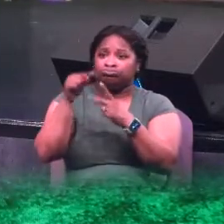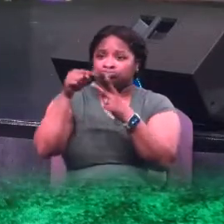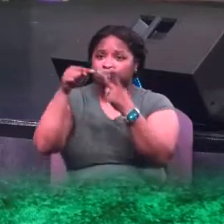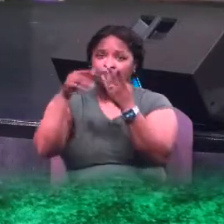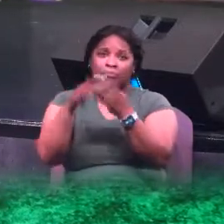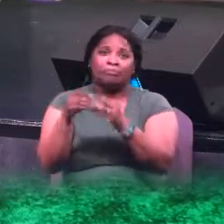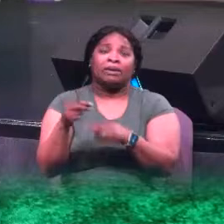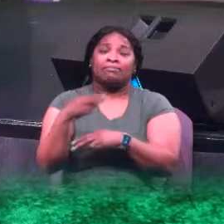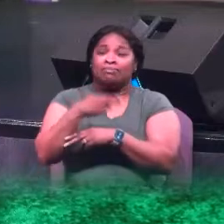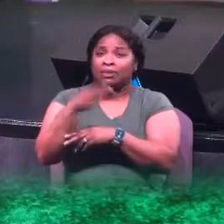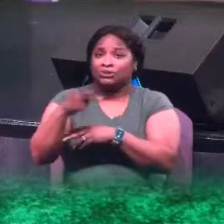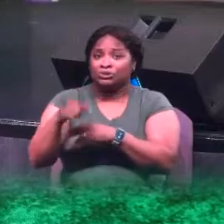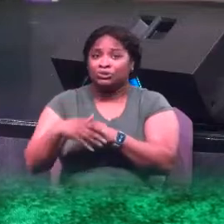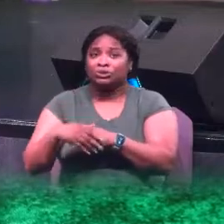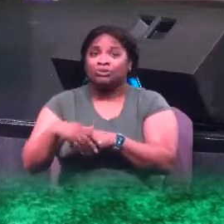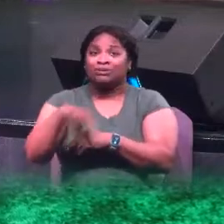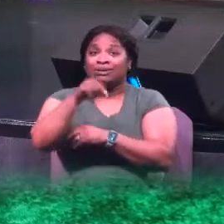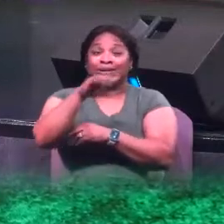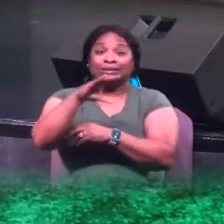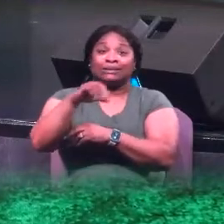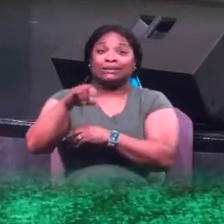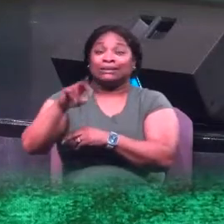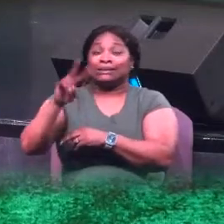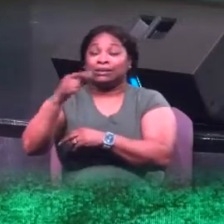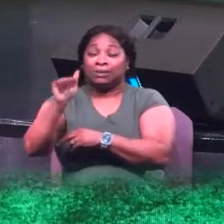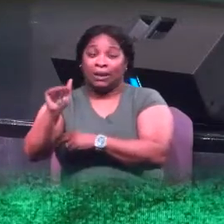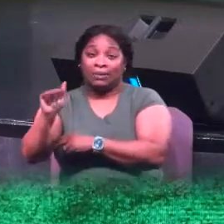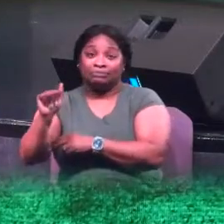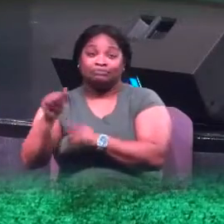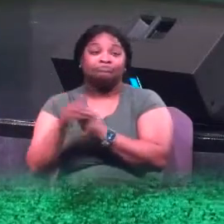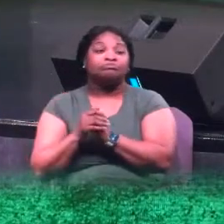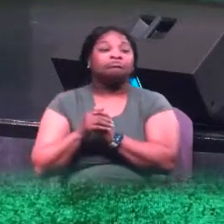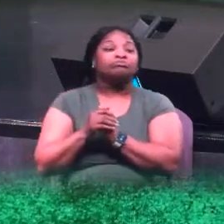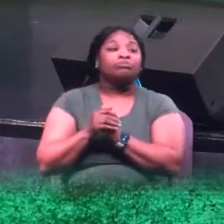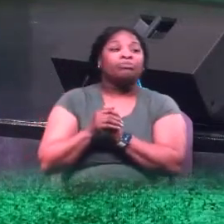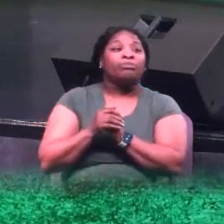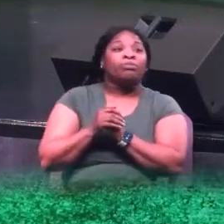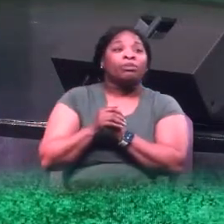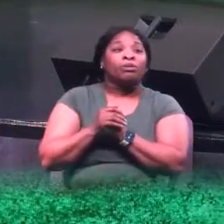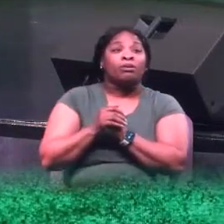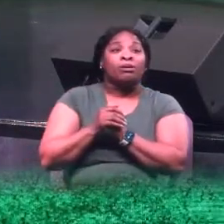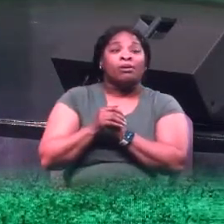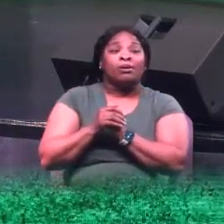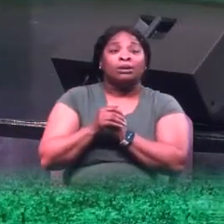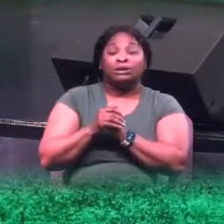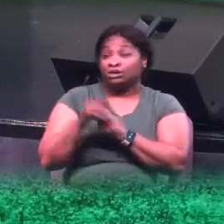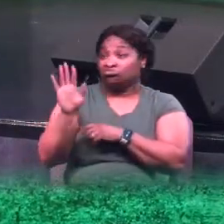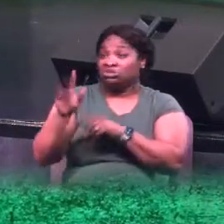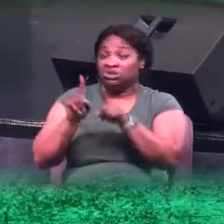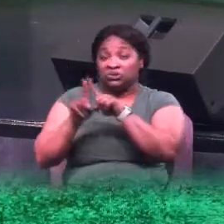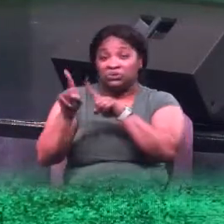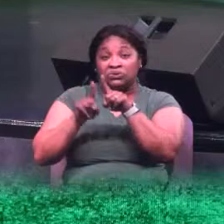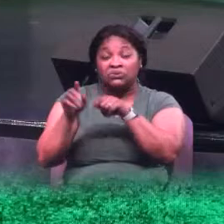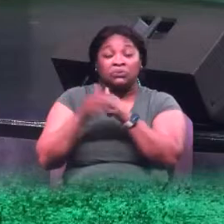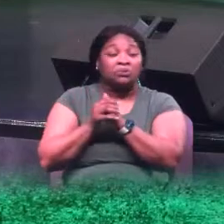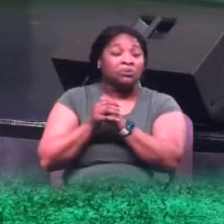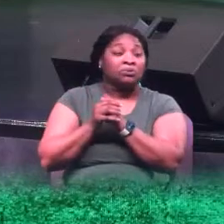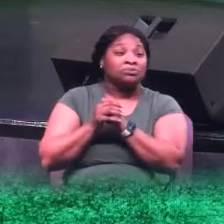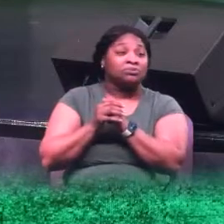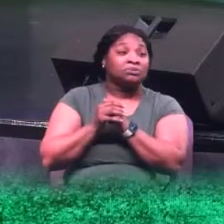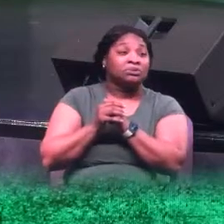the history of the NCAA, and she is a star. Got the most points ever in college history.